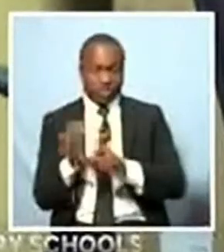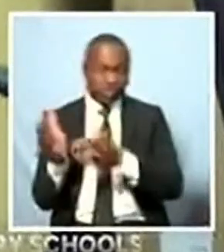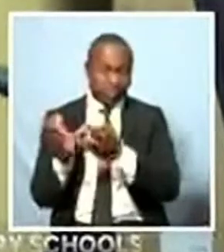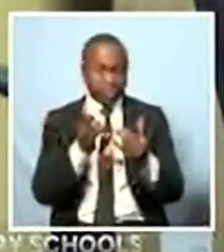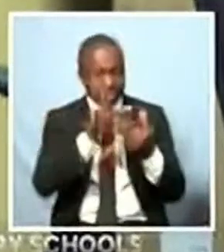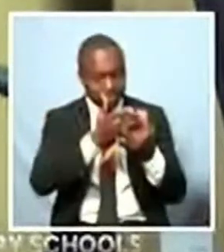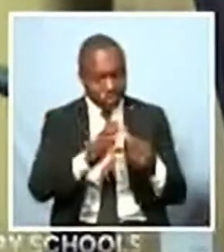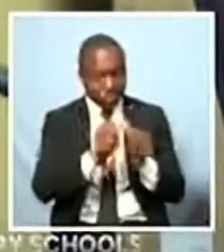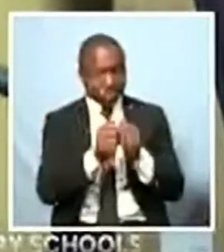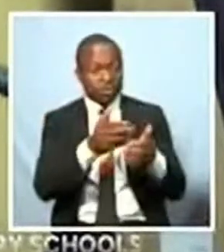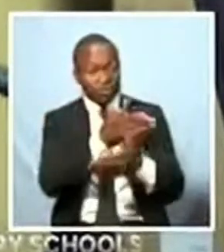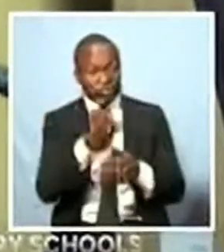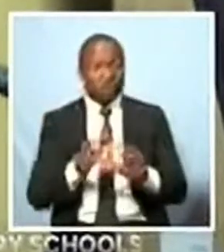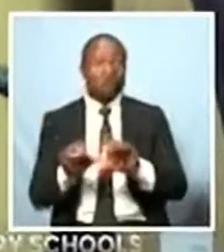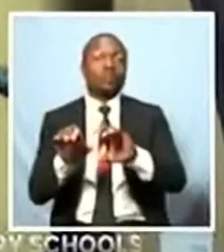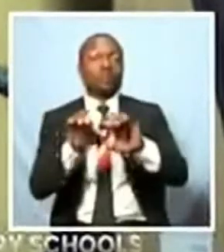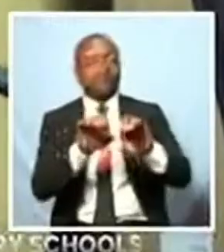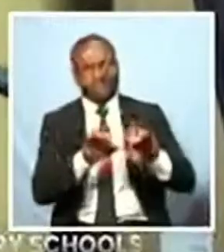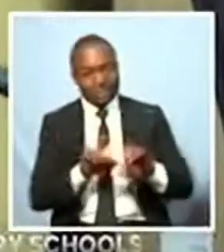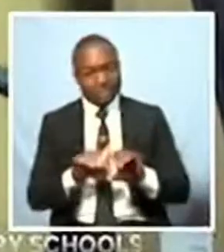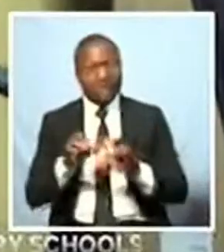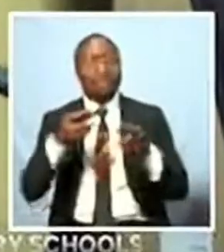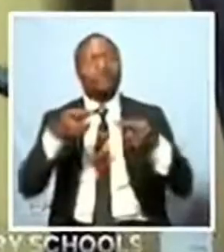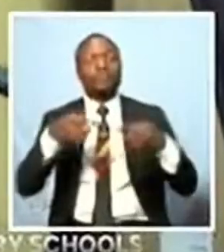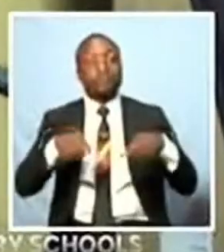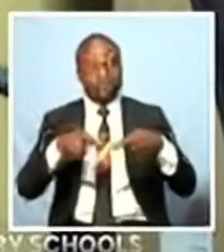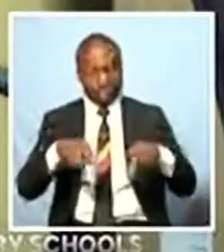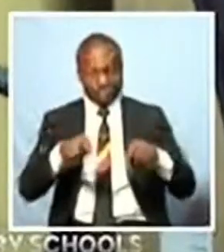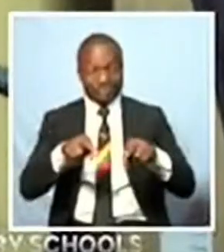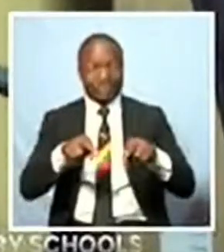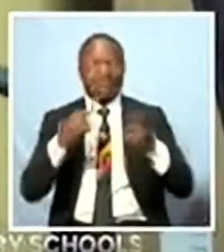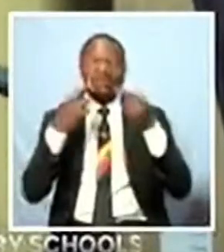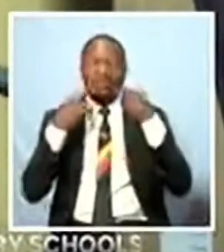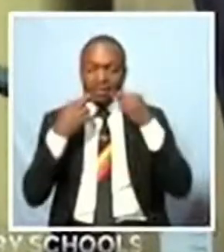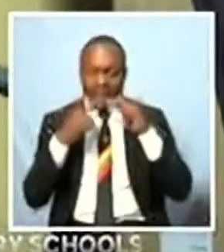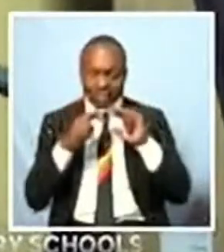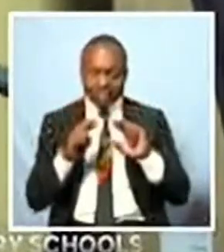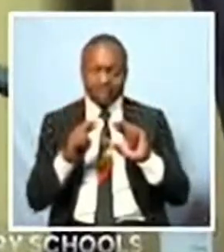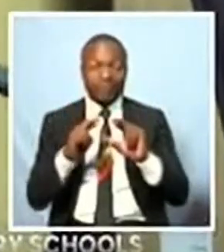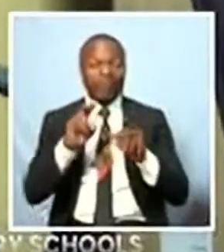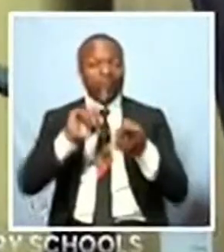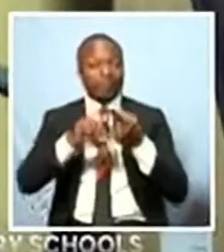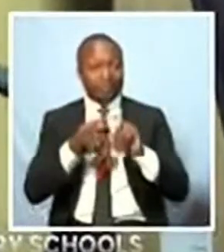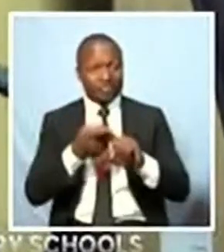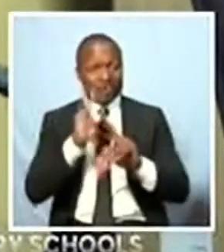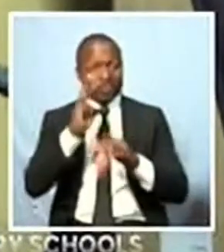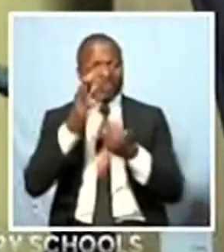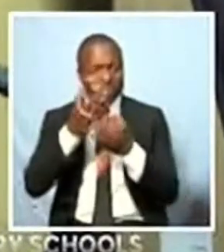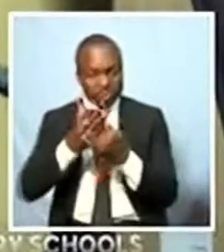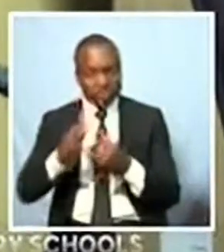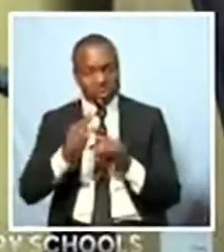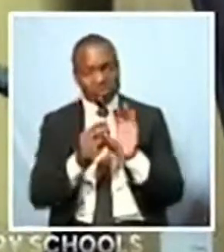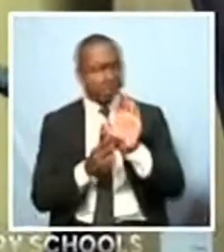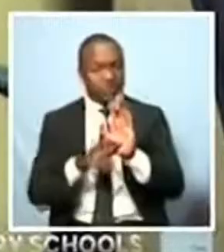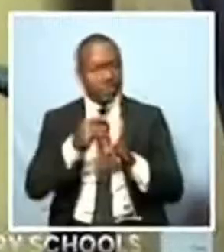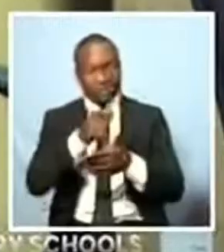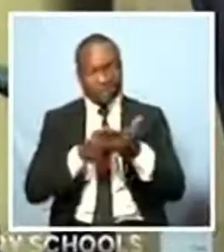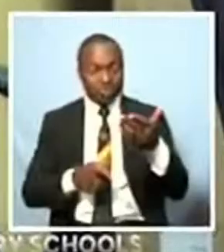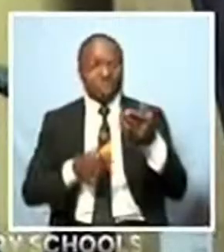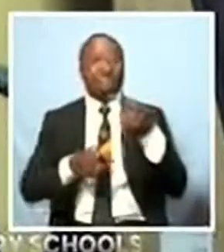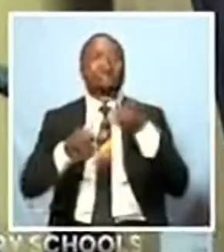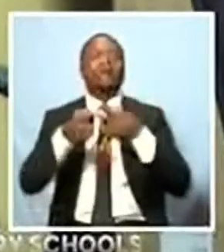decided to do a study, and the preliminary results that my colleagues are going to share show what is coming